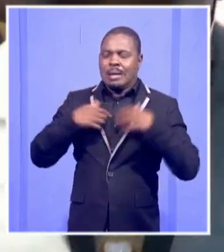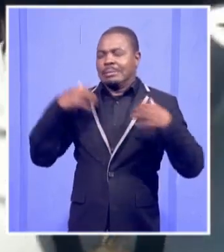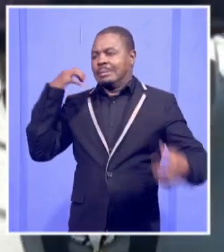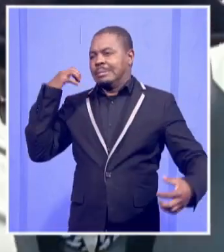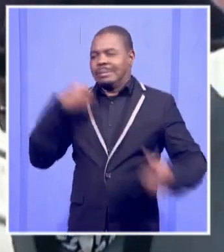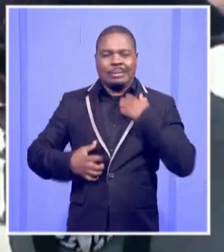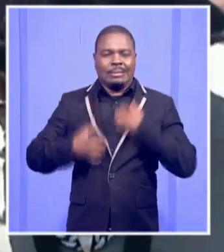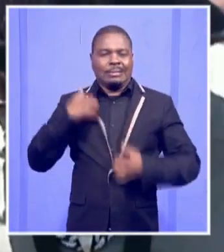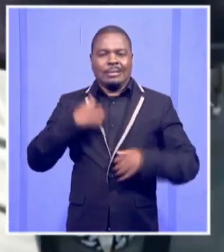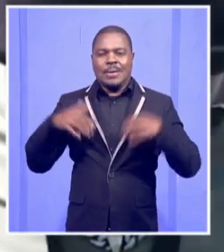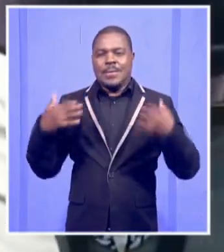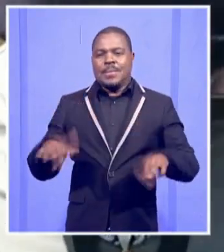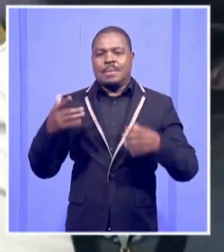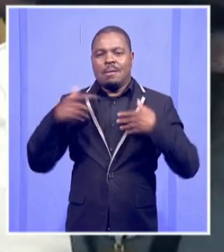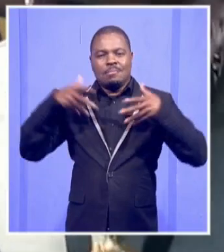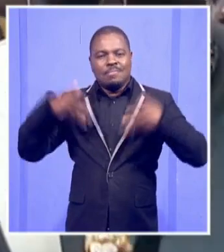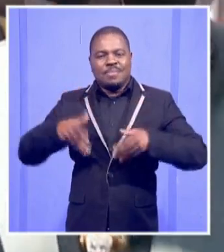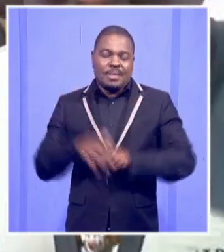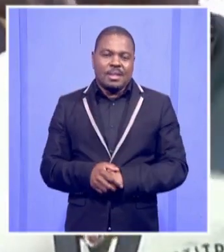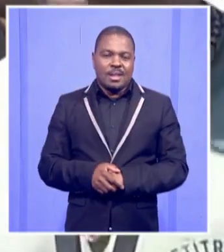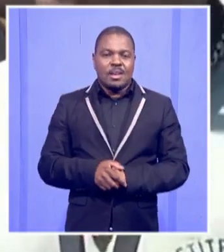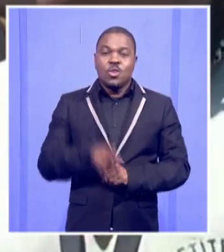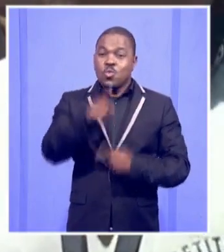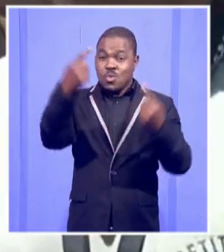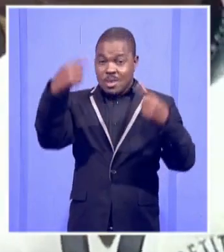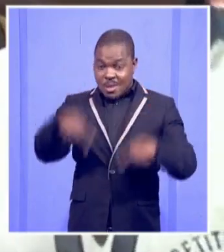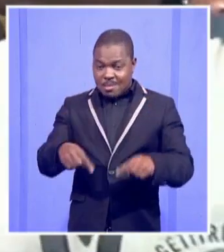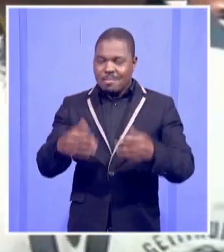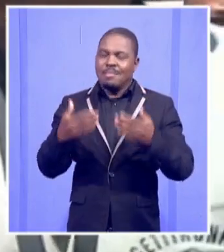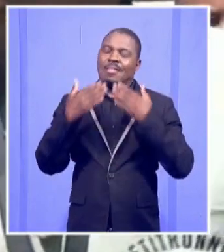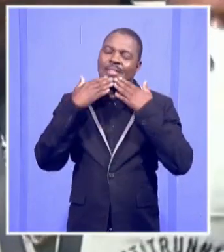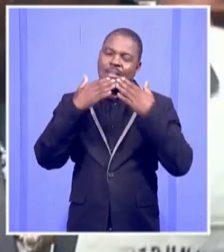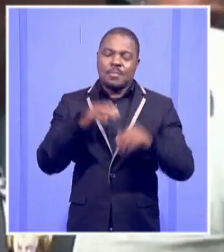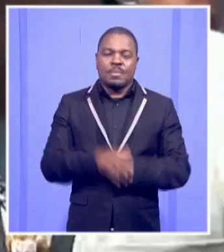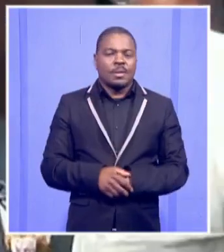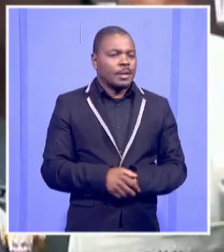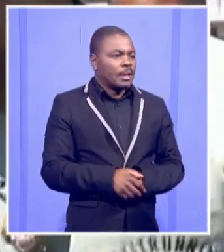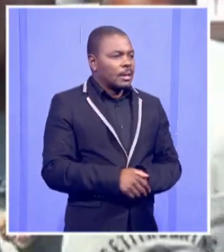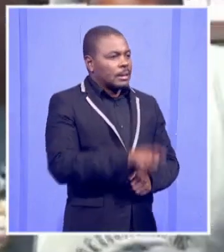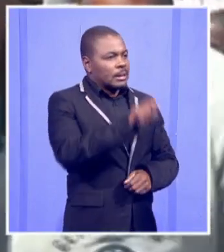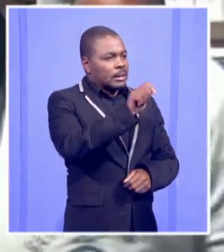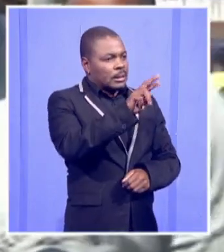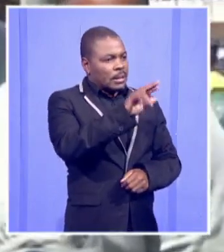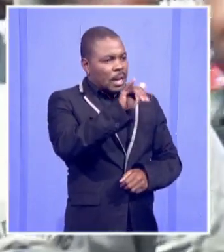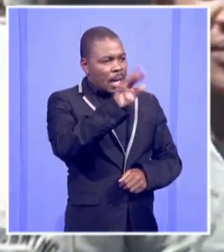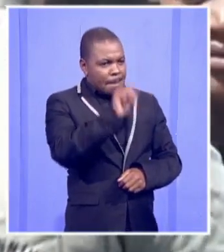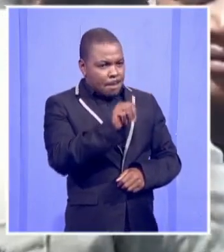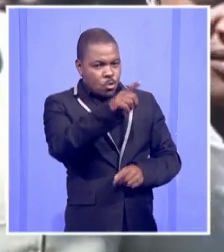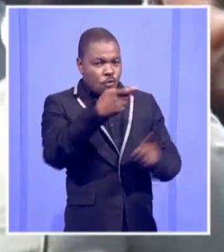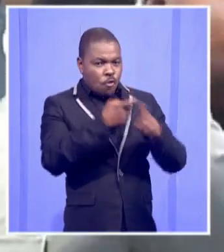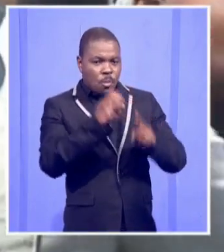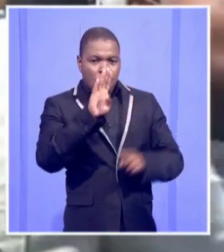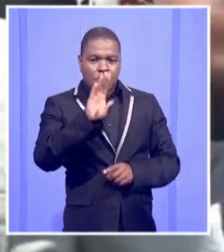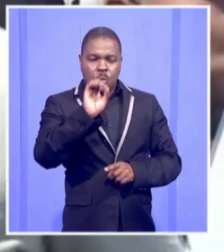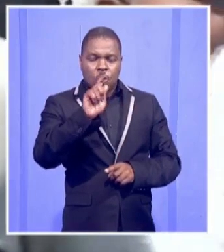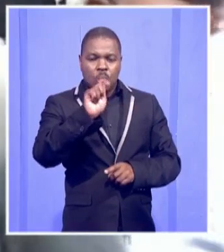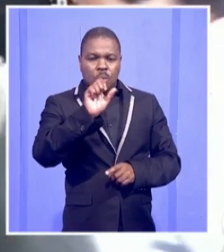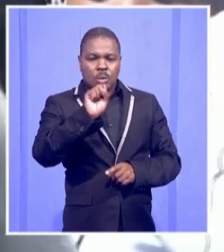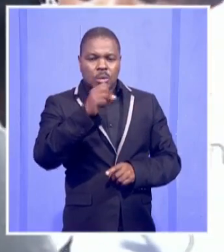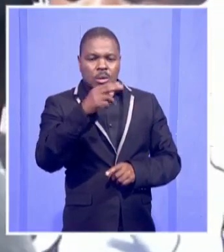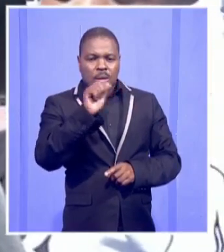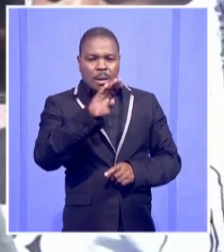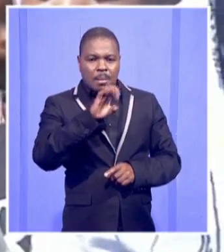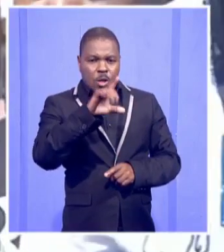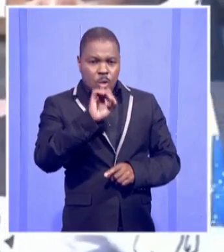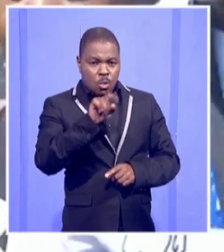to be here today. And thank you guys for coming and having us today. Troy M, you are from Botshabelo, right? And you are also performing. Is it also your first